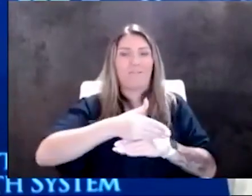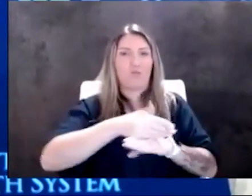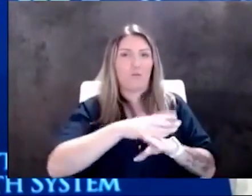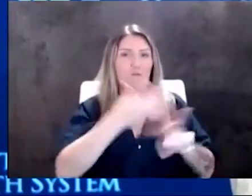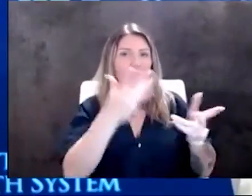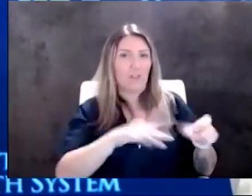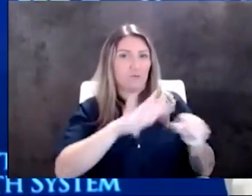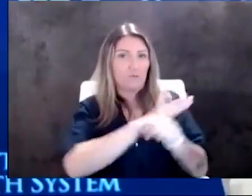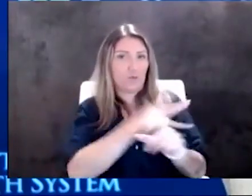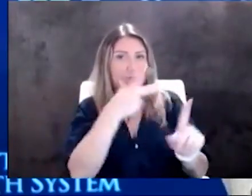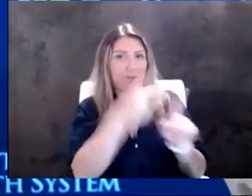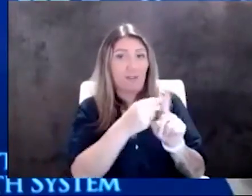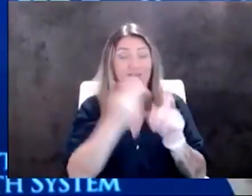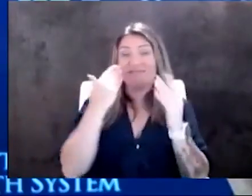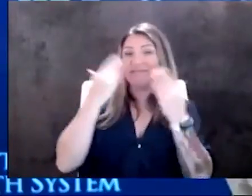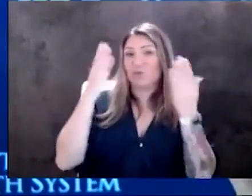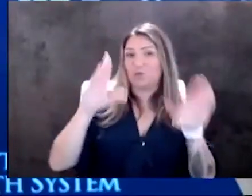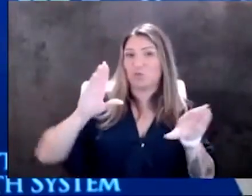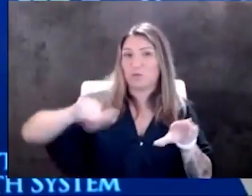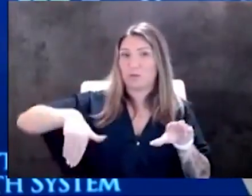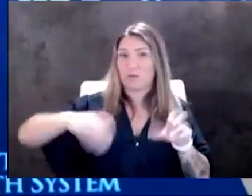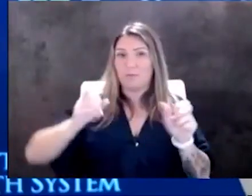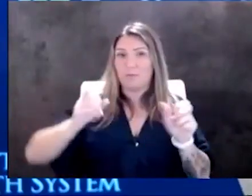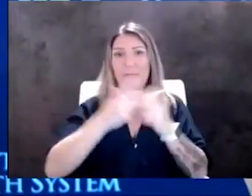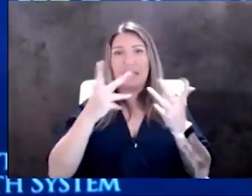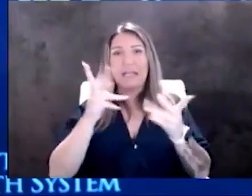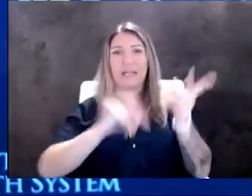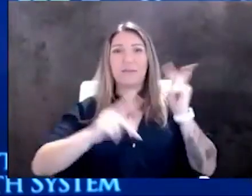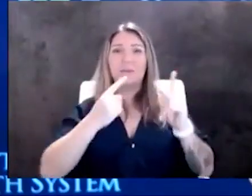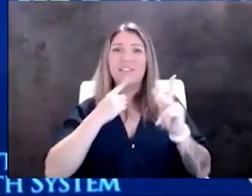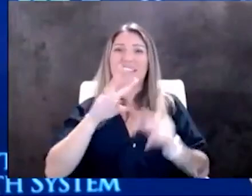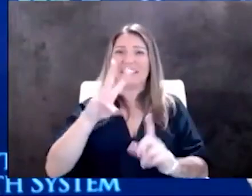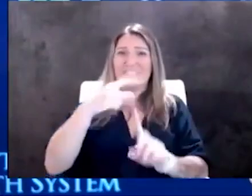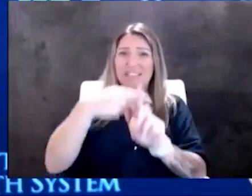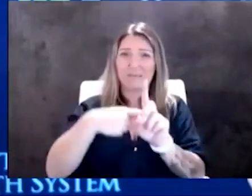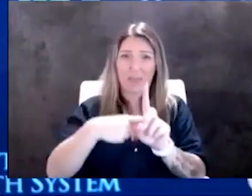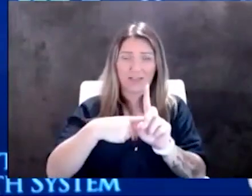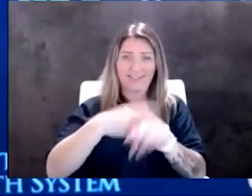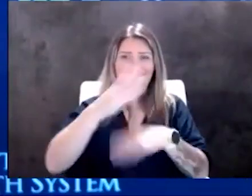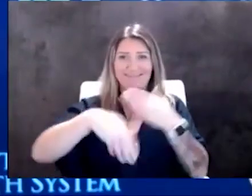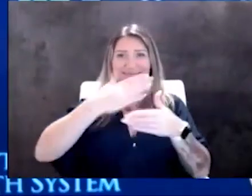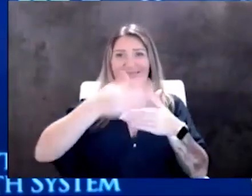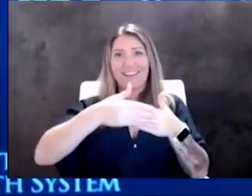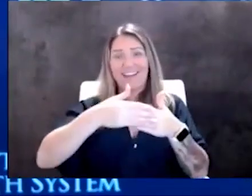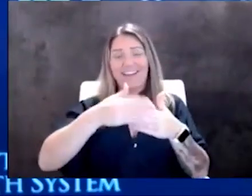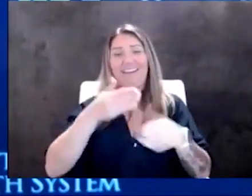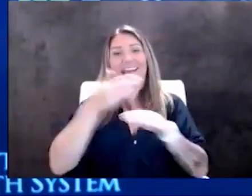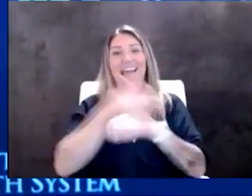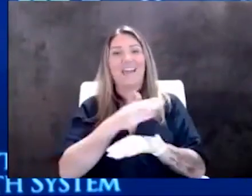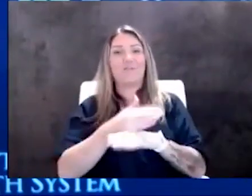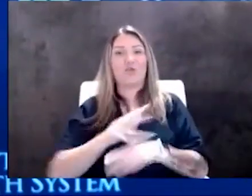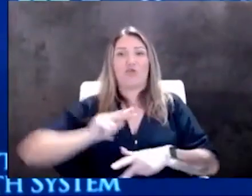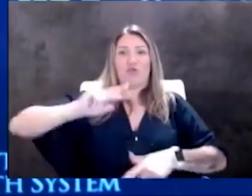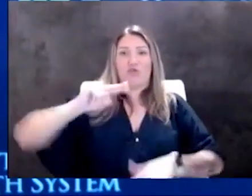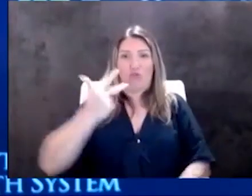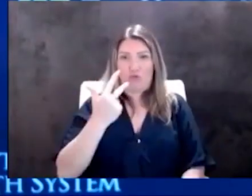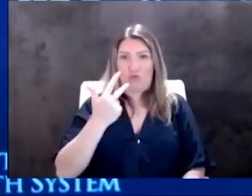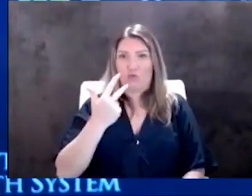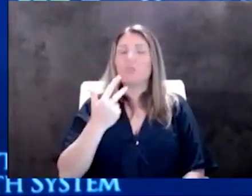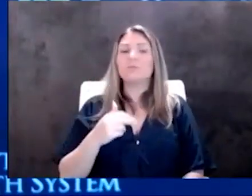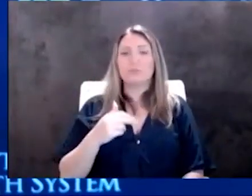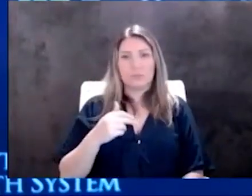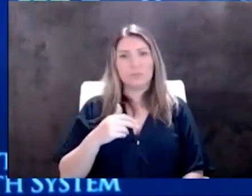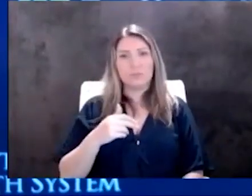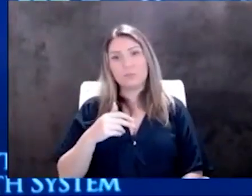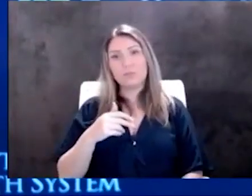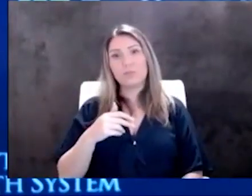know. I think a lot of people are going to probably say 6 months, get your next shot after your third shot in your series. And unfortunately,